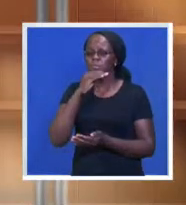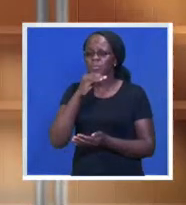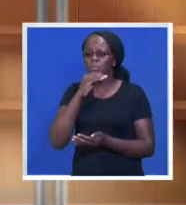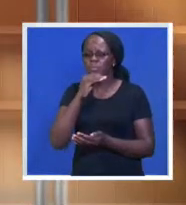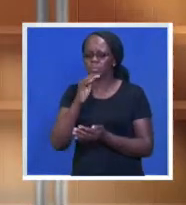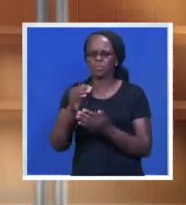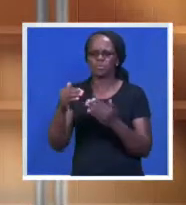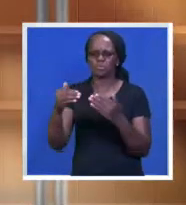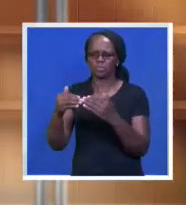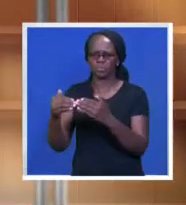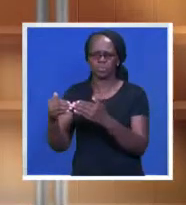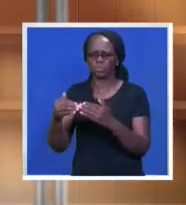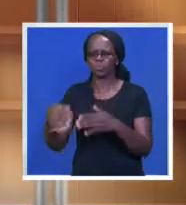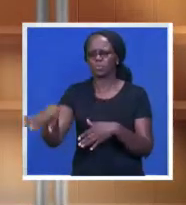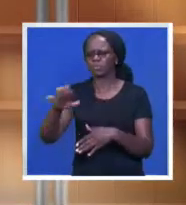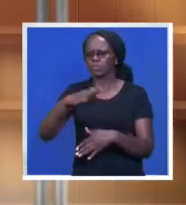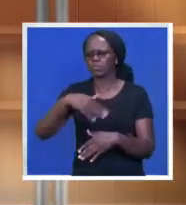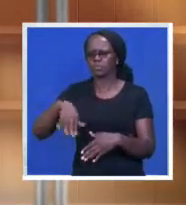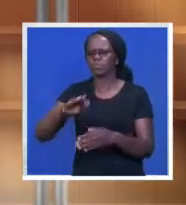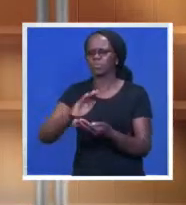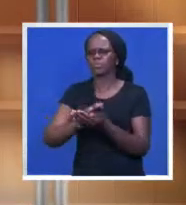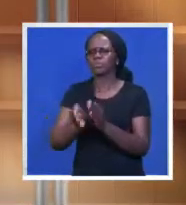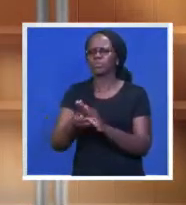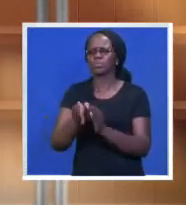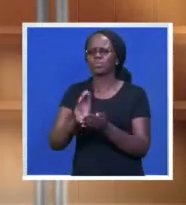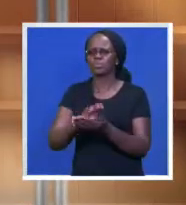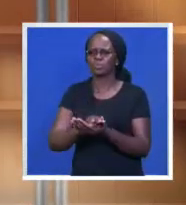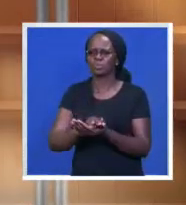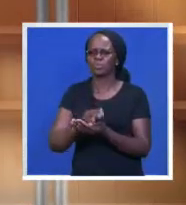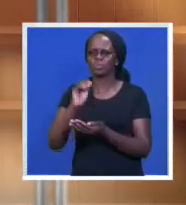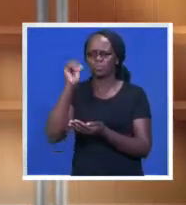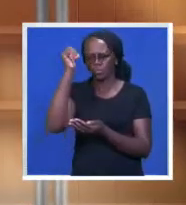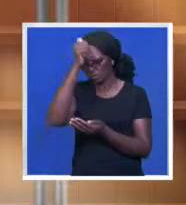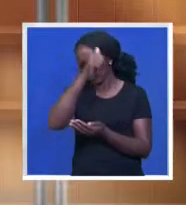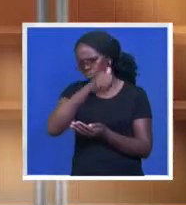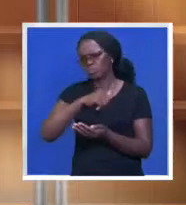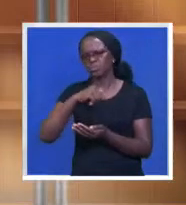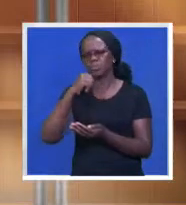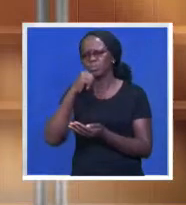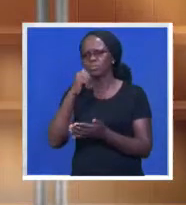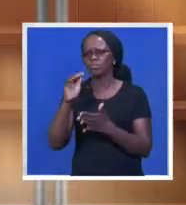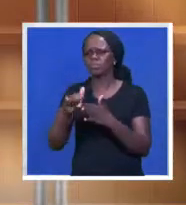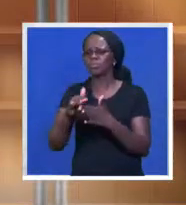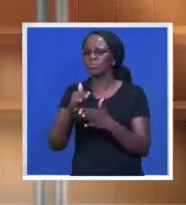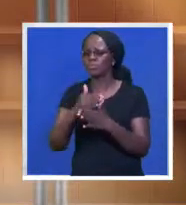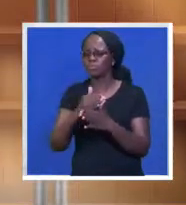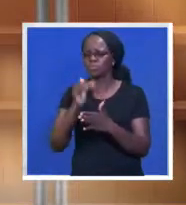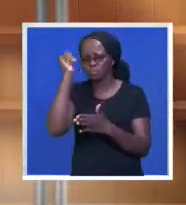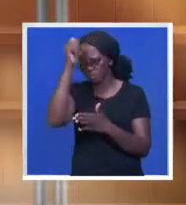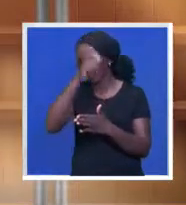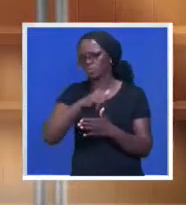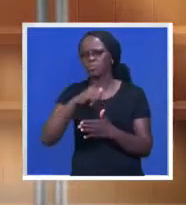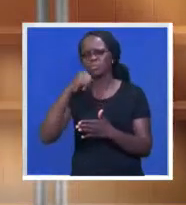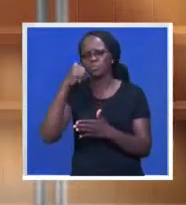the creation that God entrusted us, not just because we live here alone, but we also live with God.